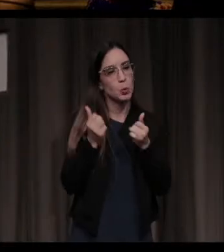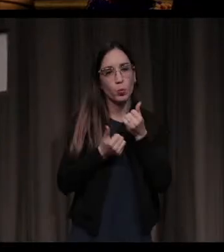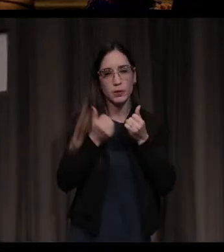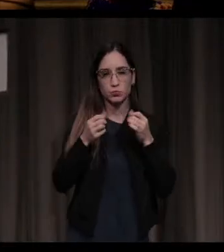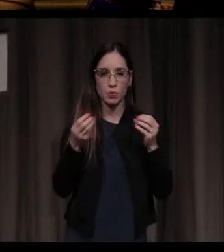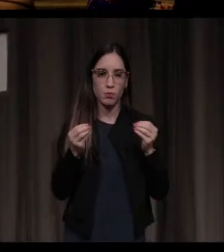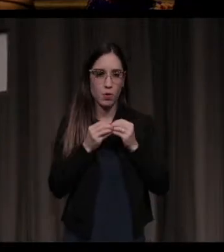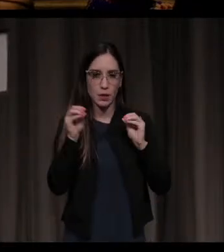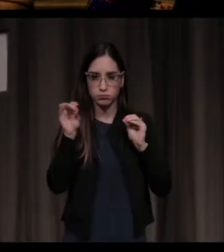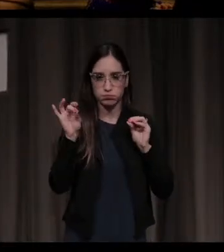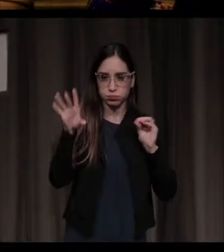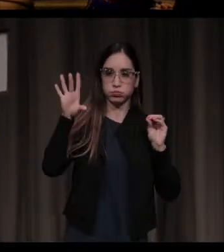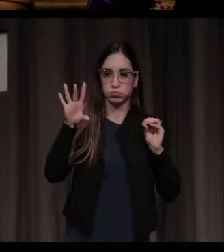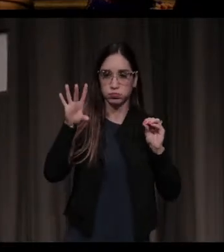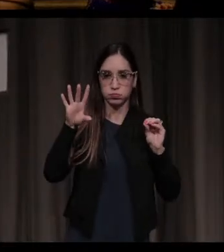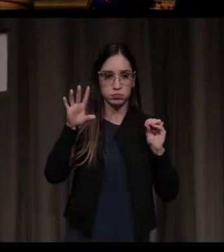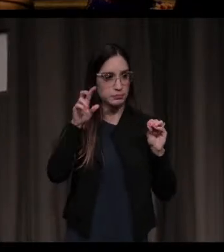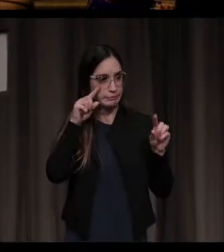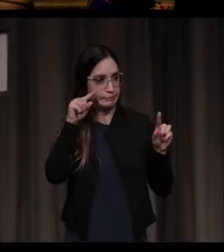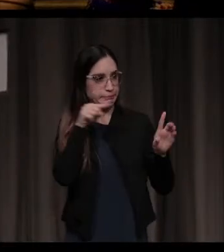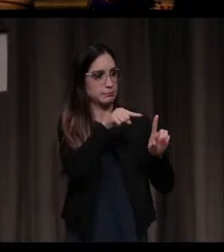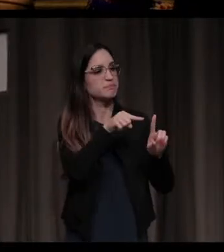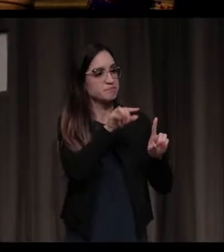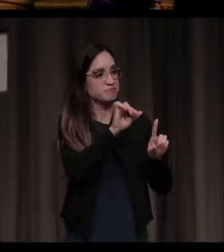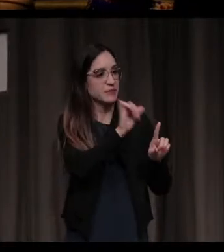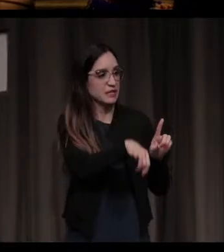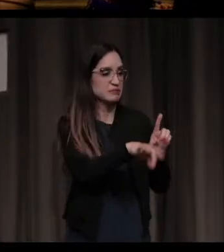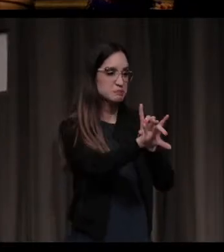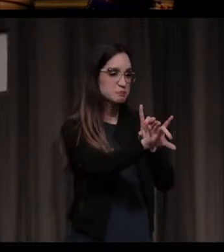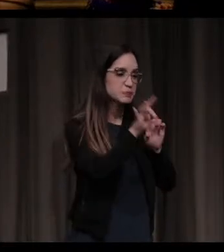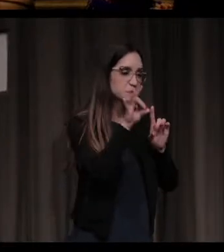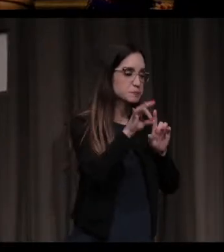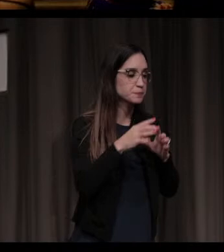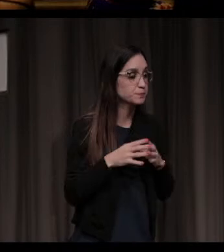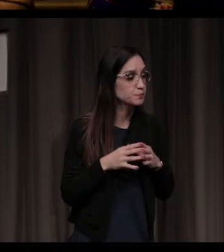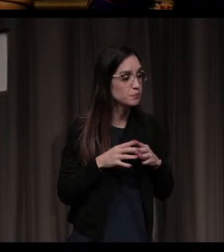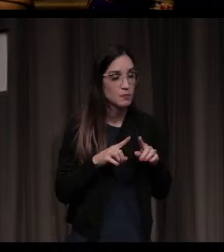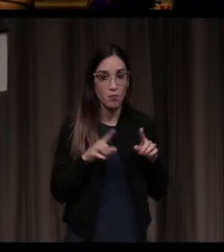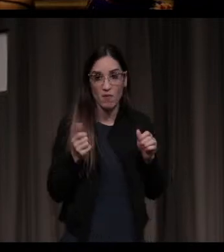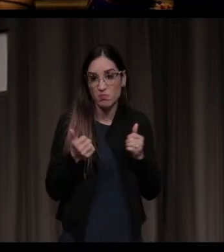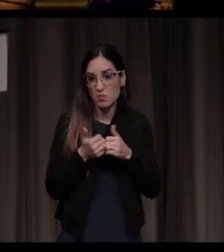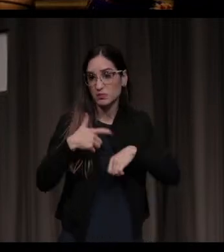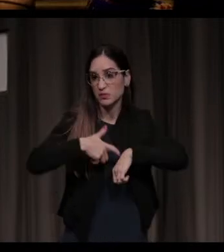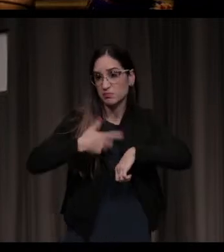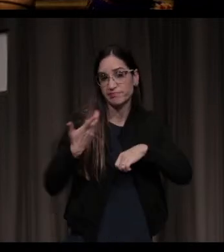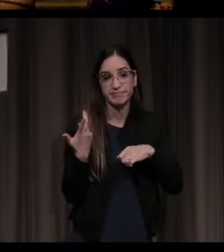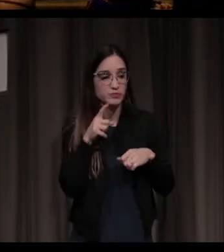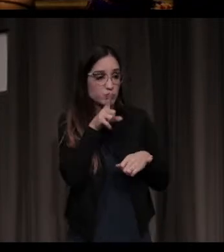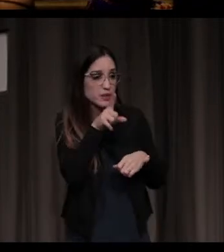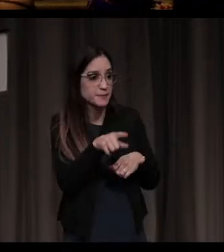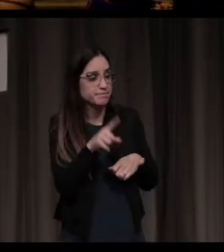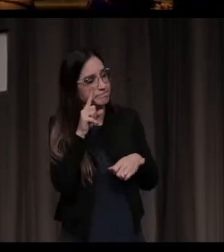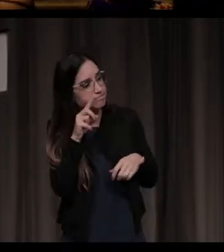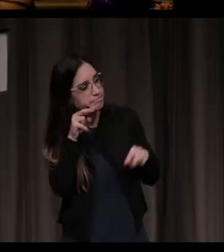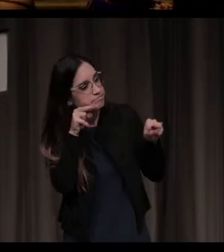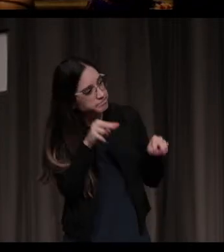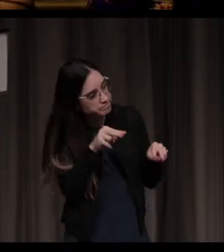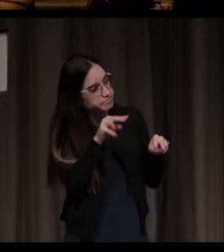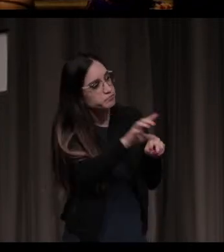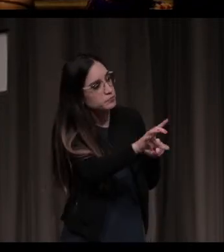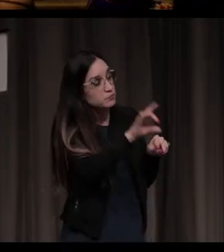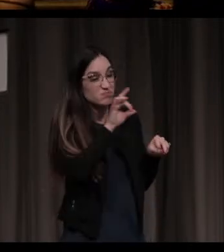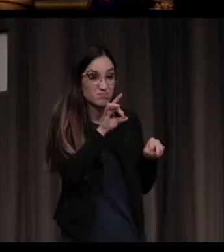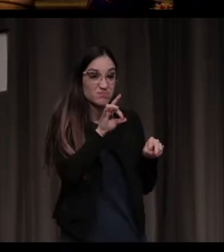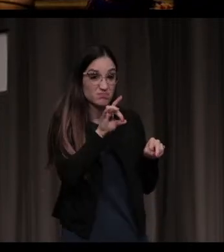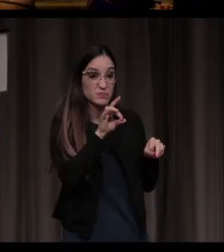pops out, or you can make it pop out more. It usually works out that way for me, because if you don't use the